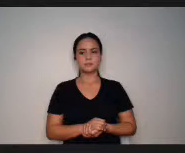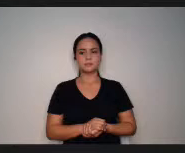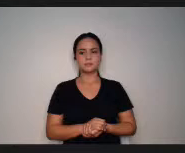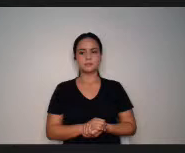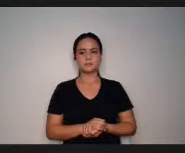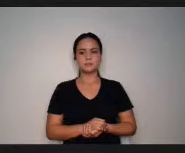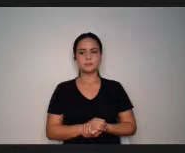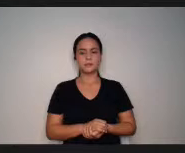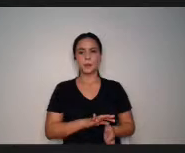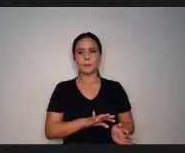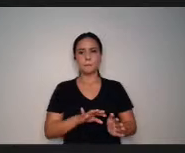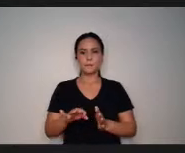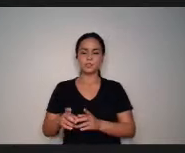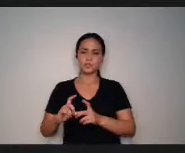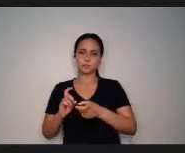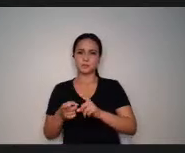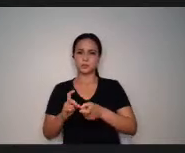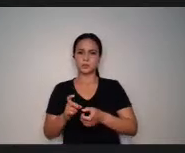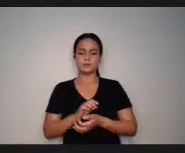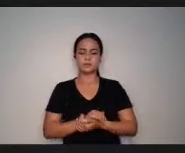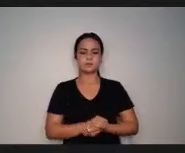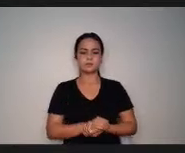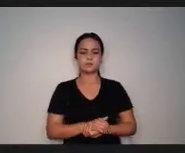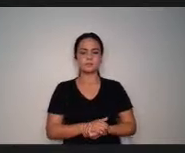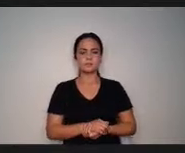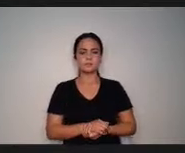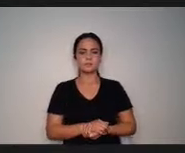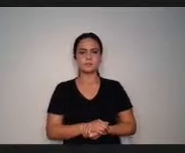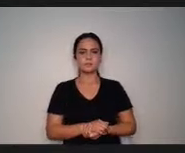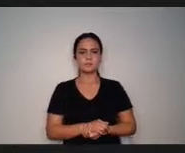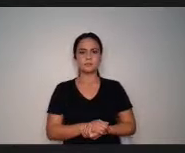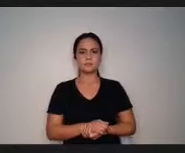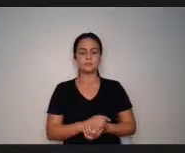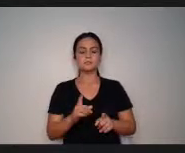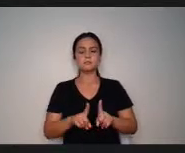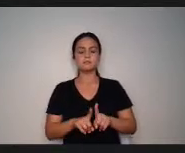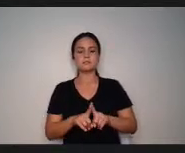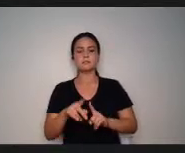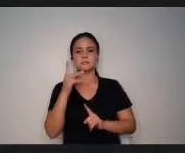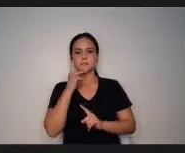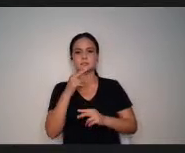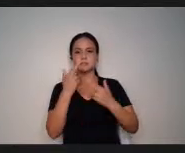addressing and respecting business ethics and legality, use of